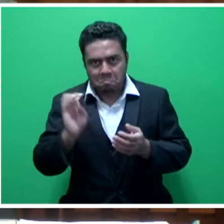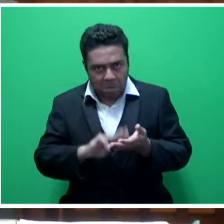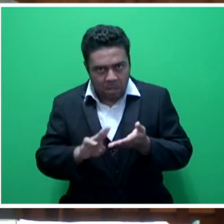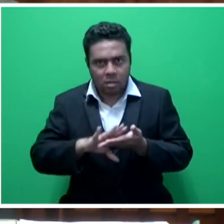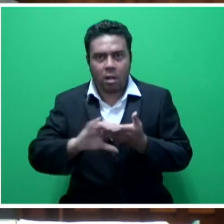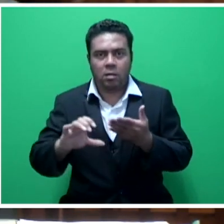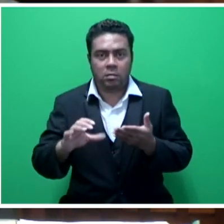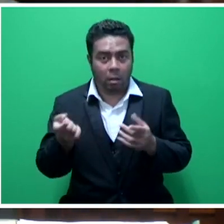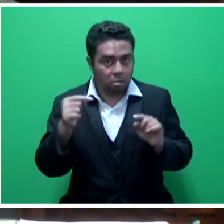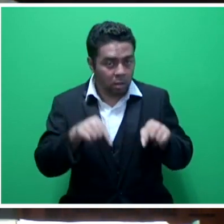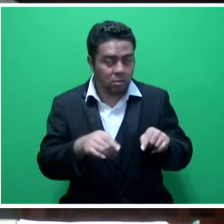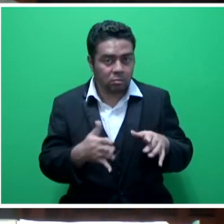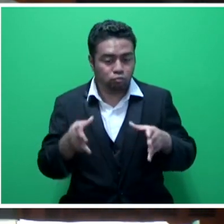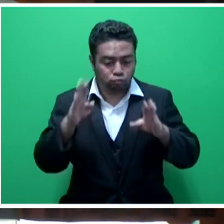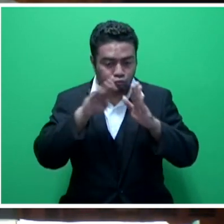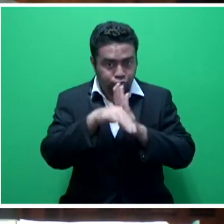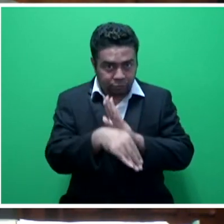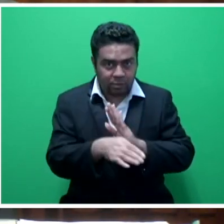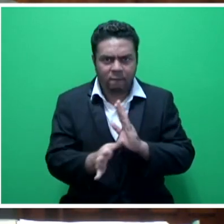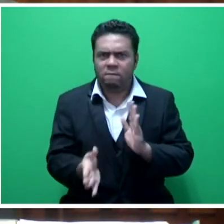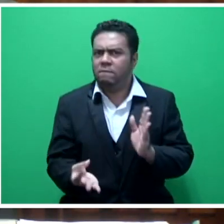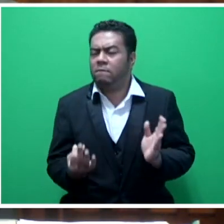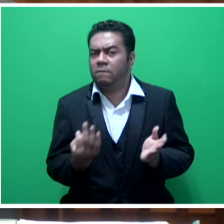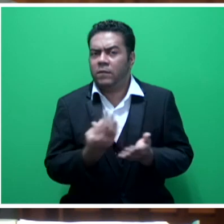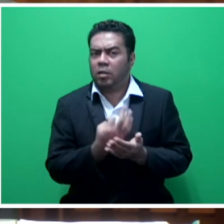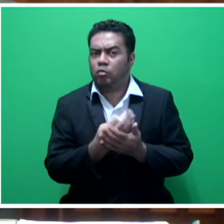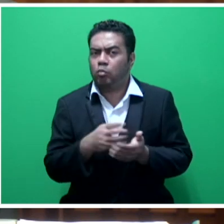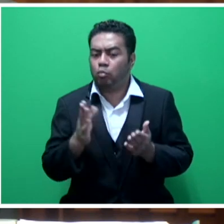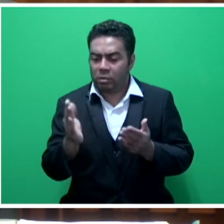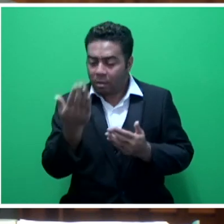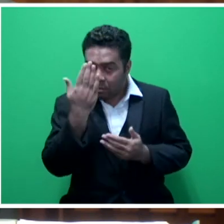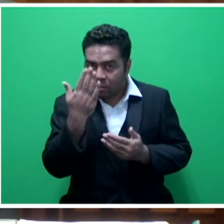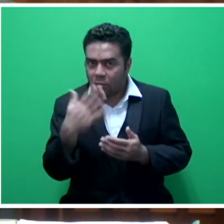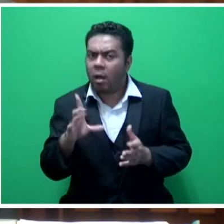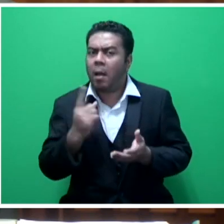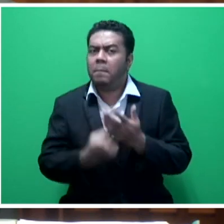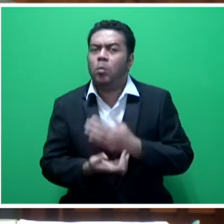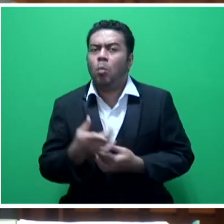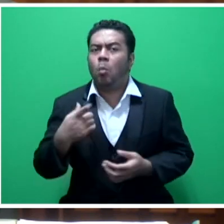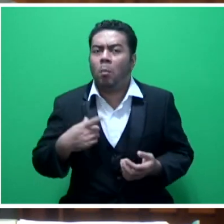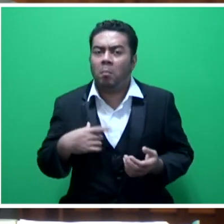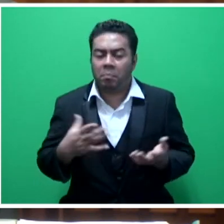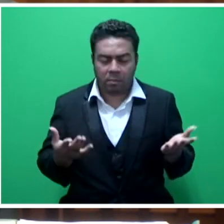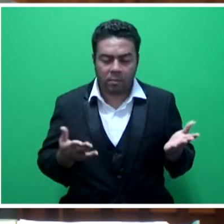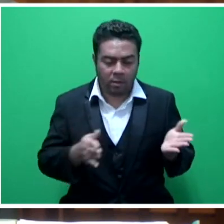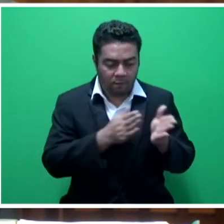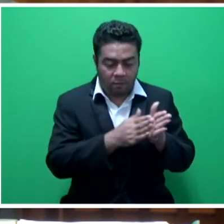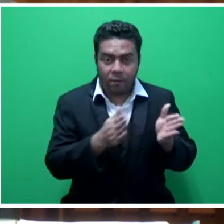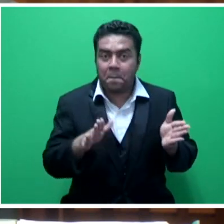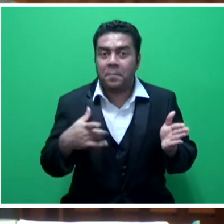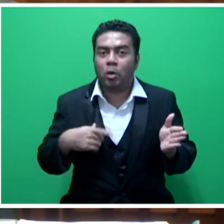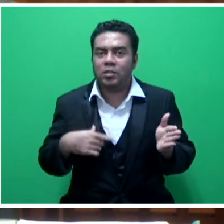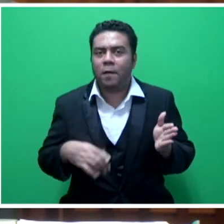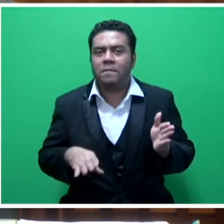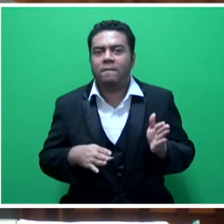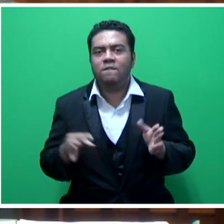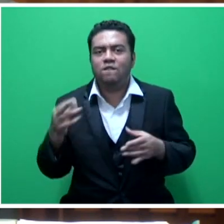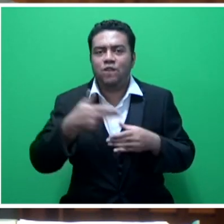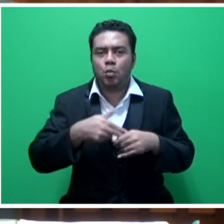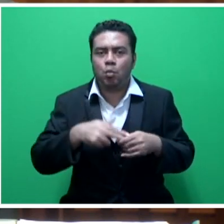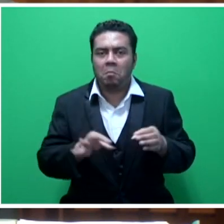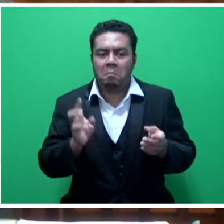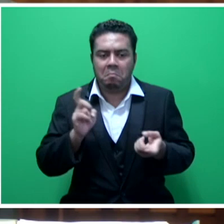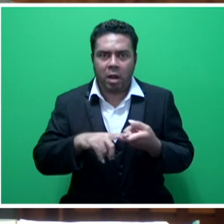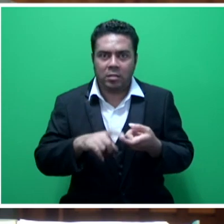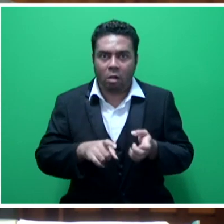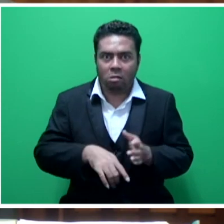dramatic decline in forecasted financial results was caused by the impact for the year of further fuel price increases, Fijian $29